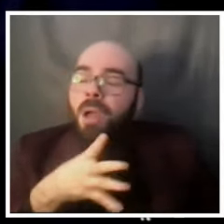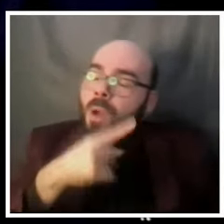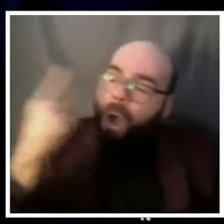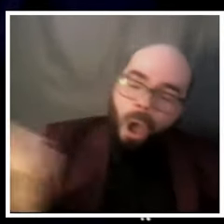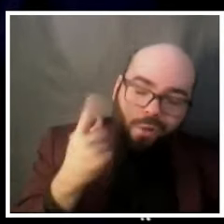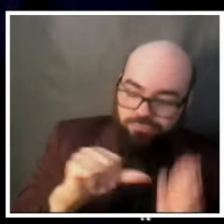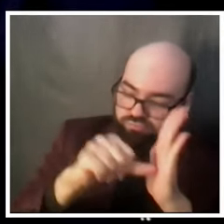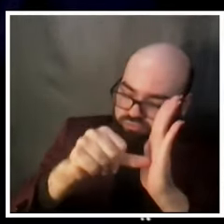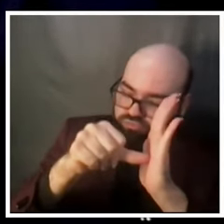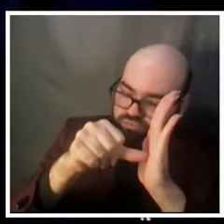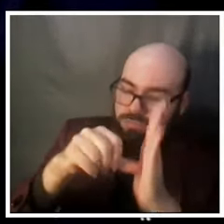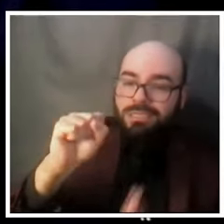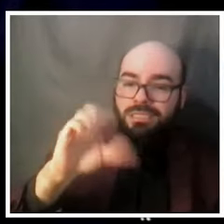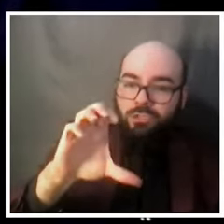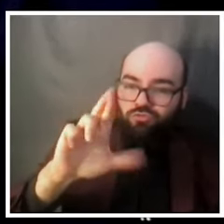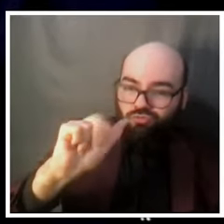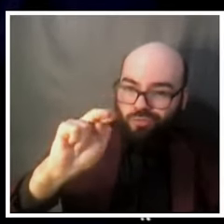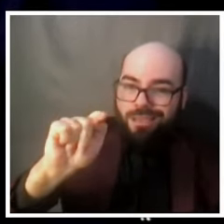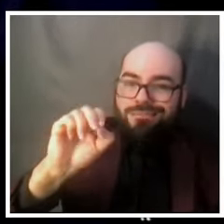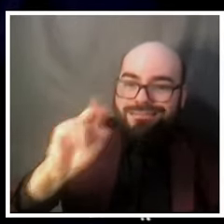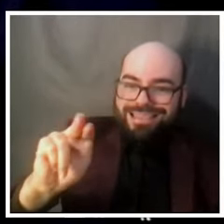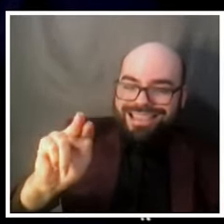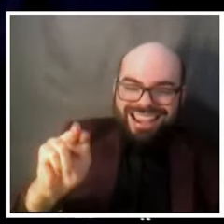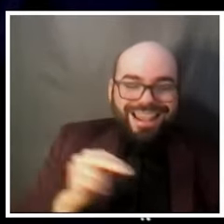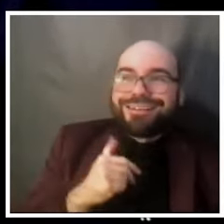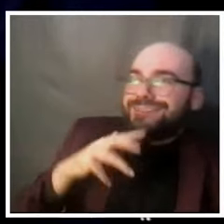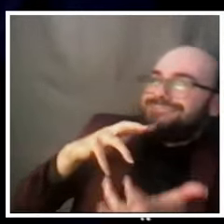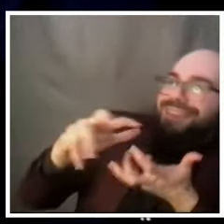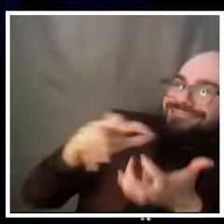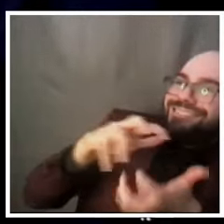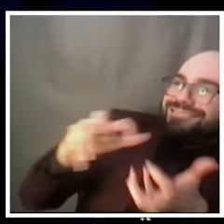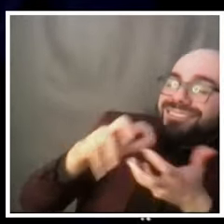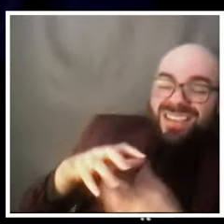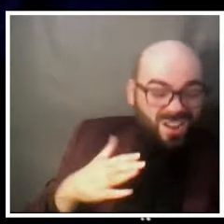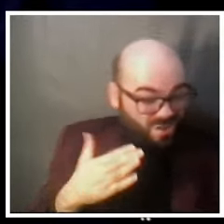You know anybody who's from Scranton that still doesn't brag about being from Scranton?